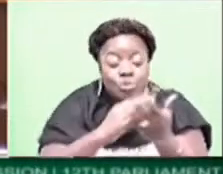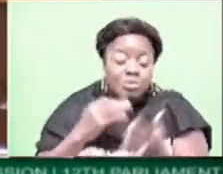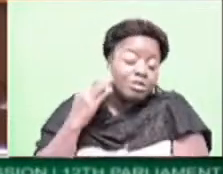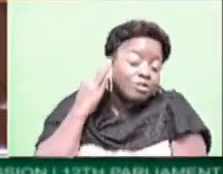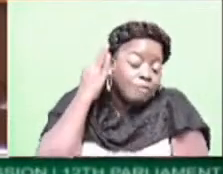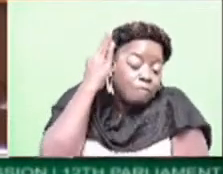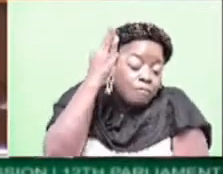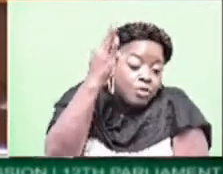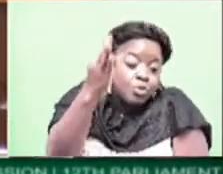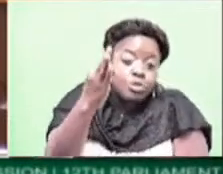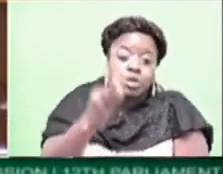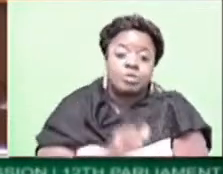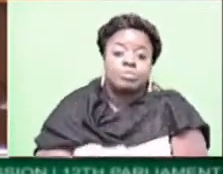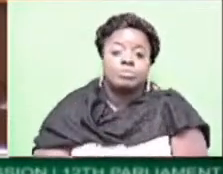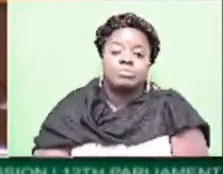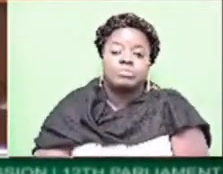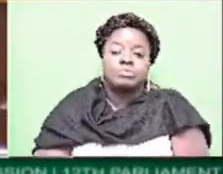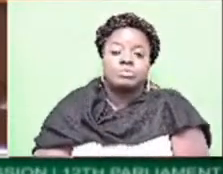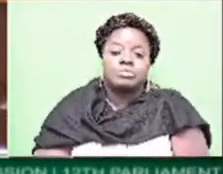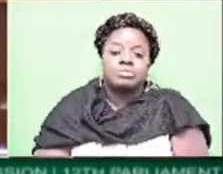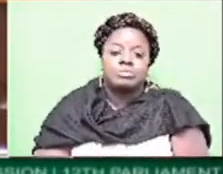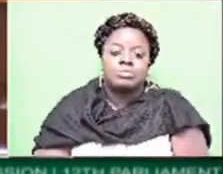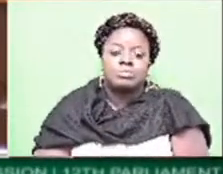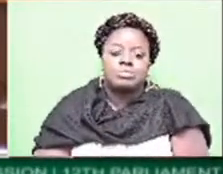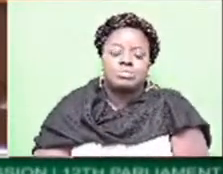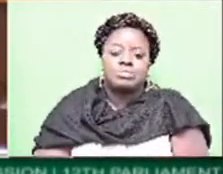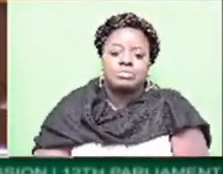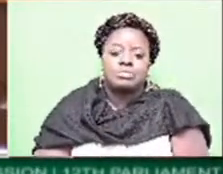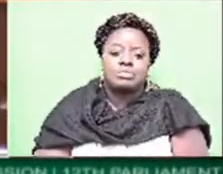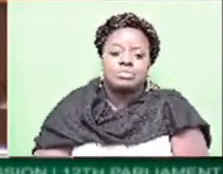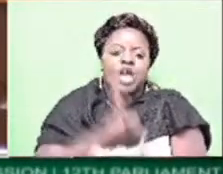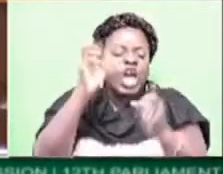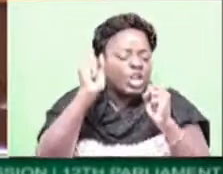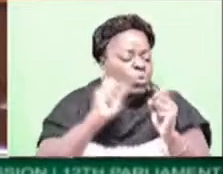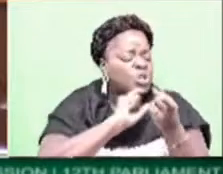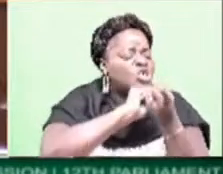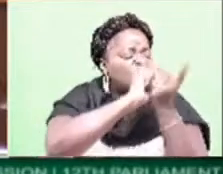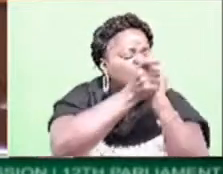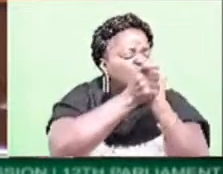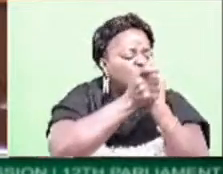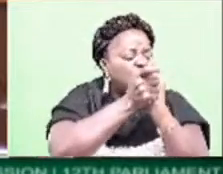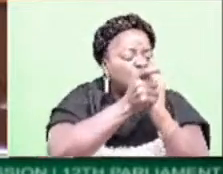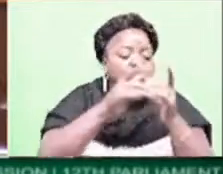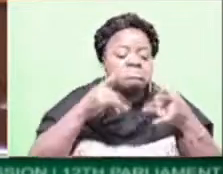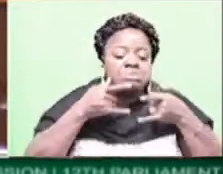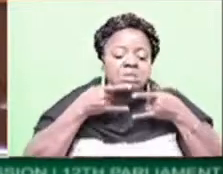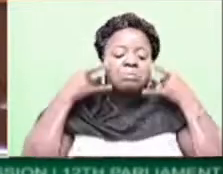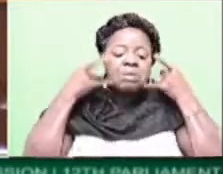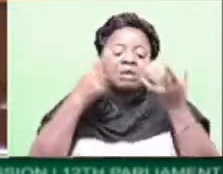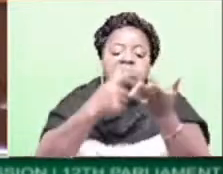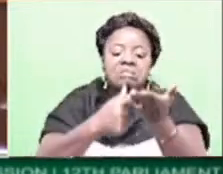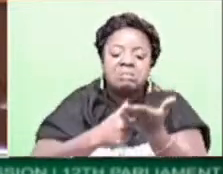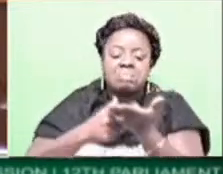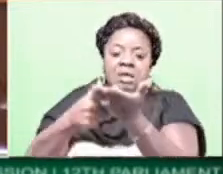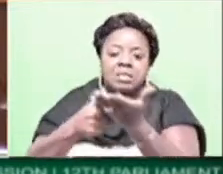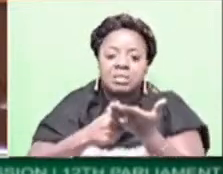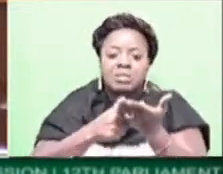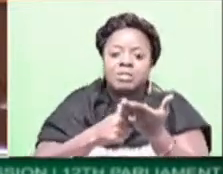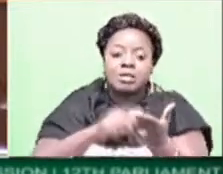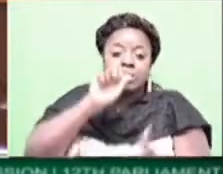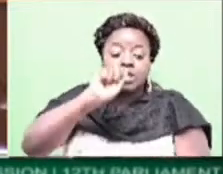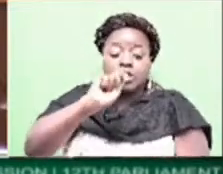really would not want to turn this debate into either a mask debate, because the Attorney General is very